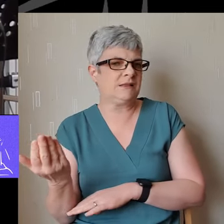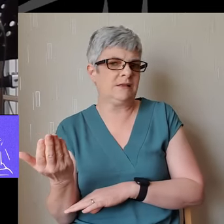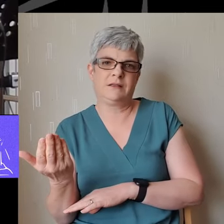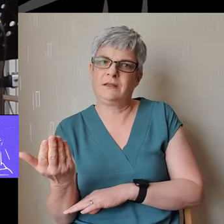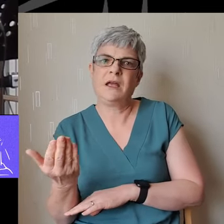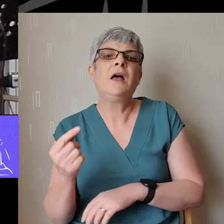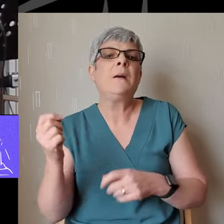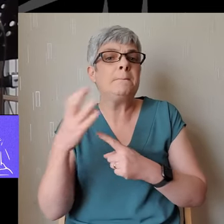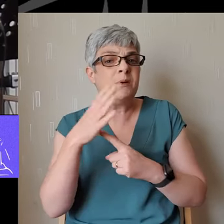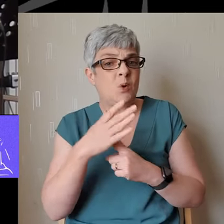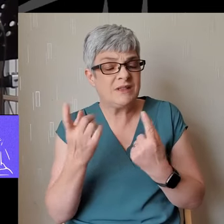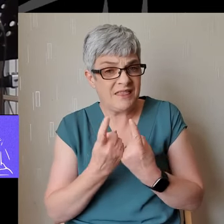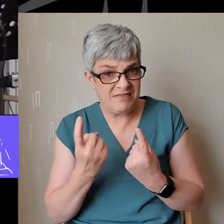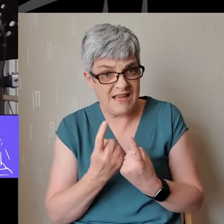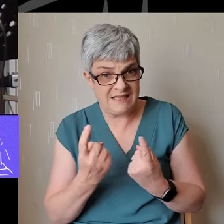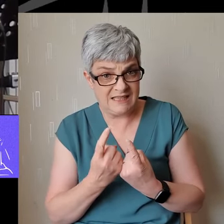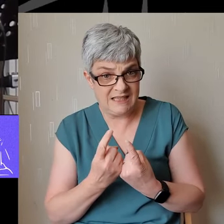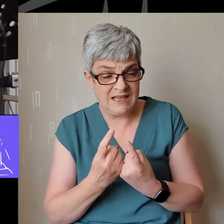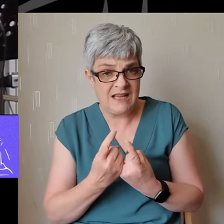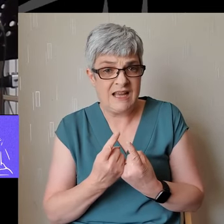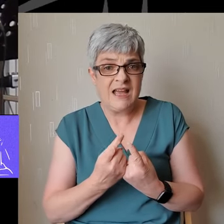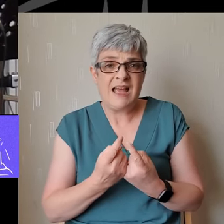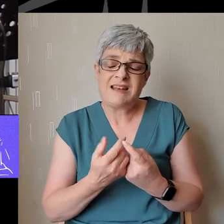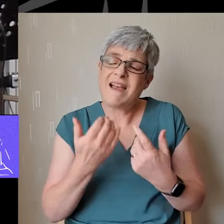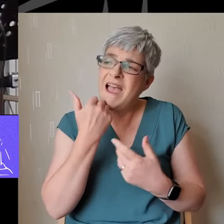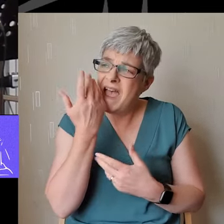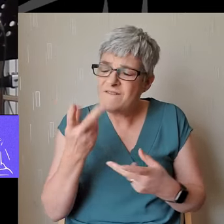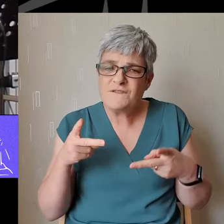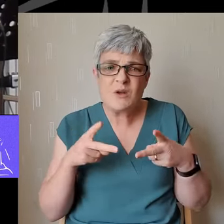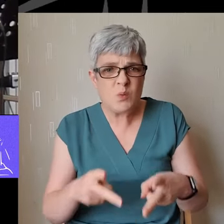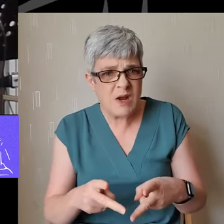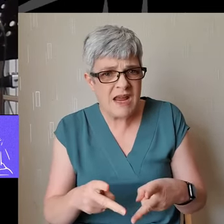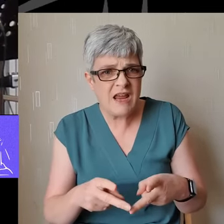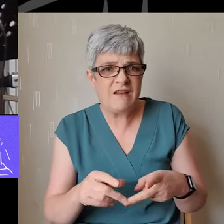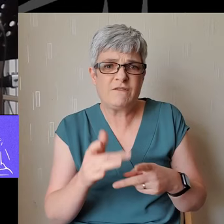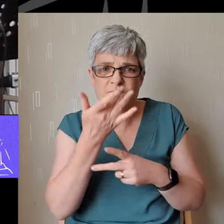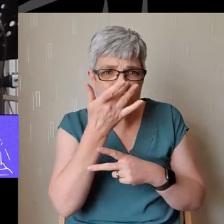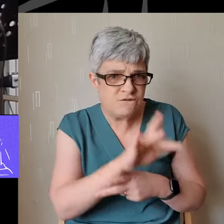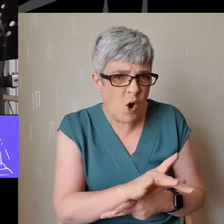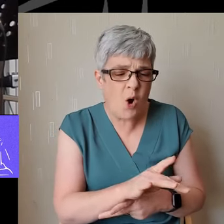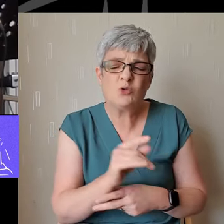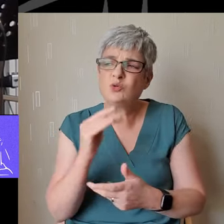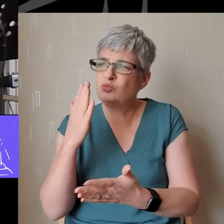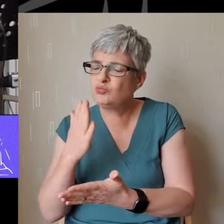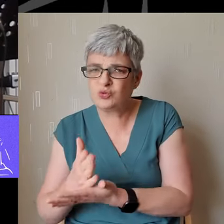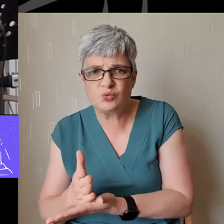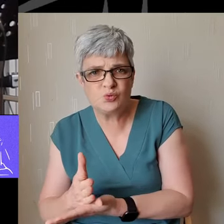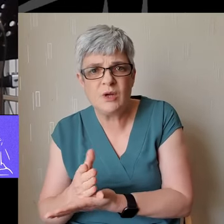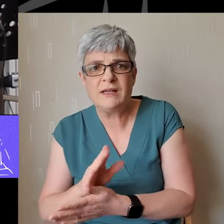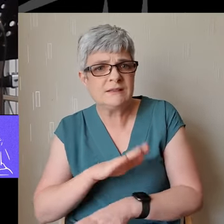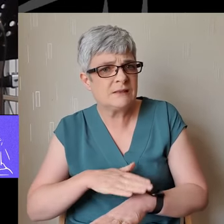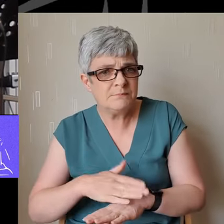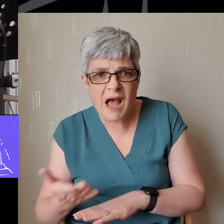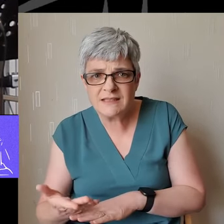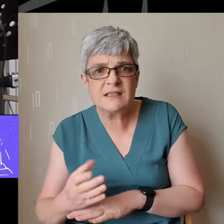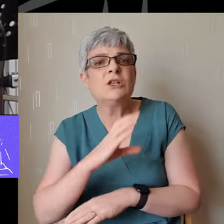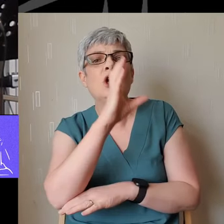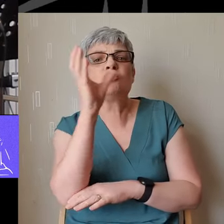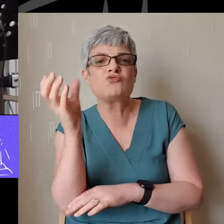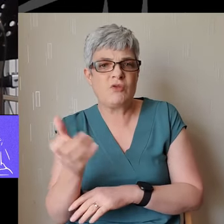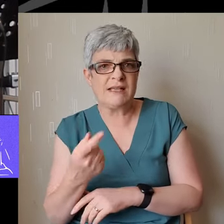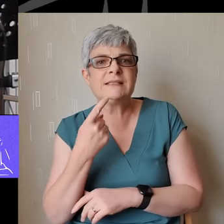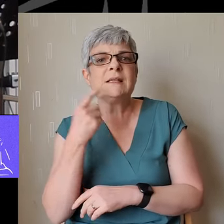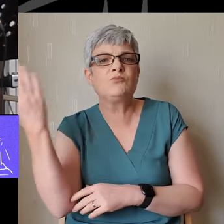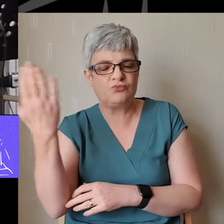The important thing is that in every way, whether from false motives or true, Christ is preached,